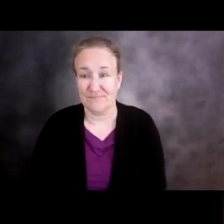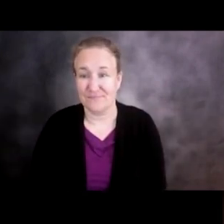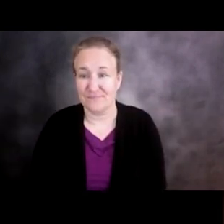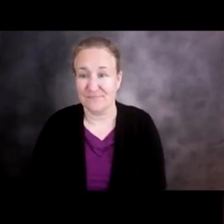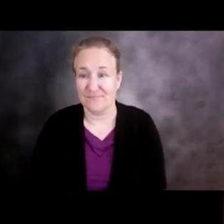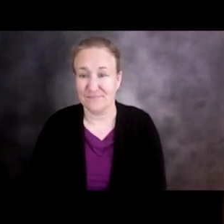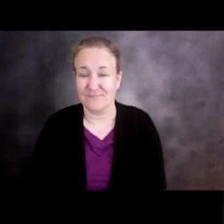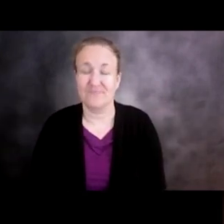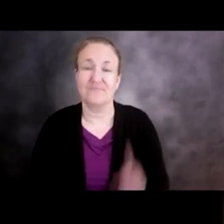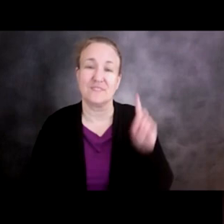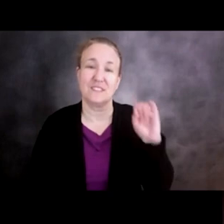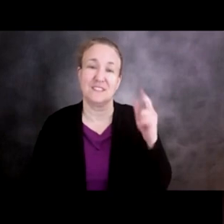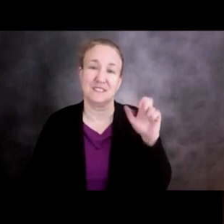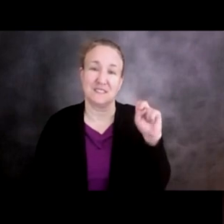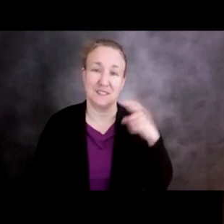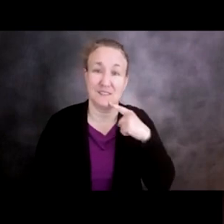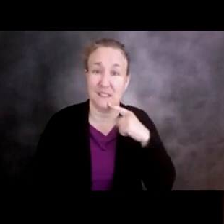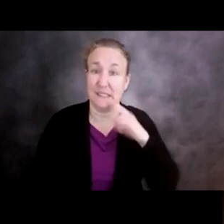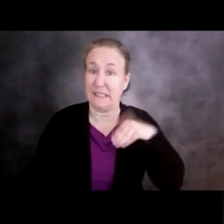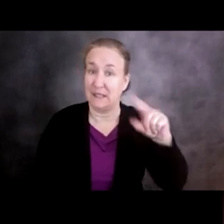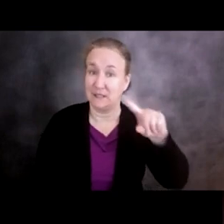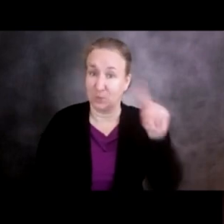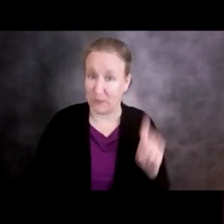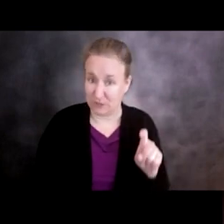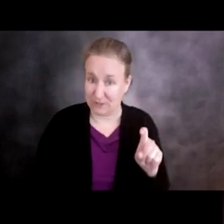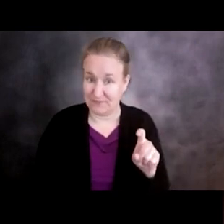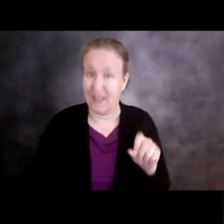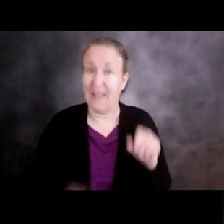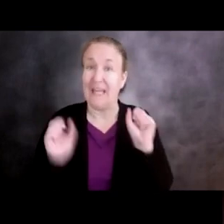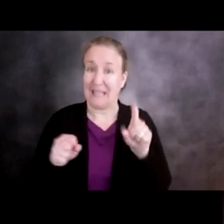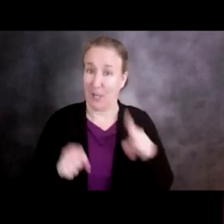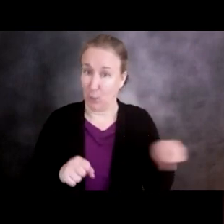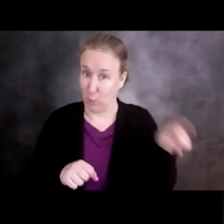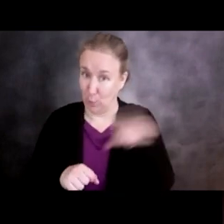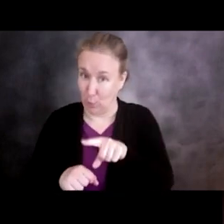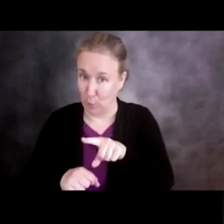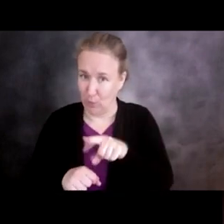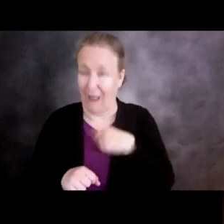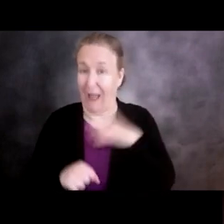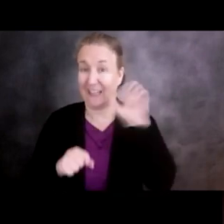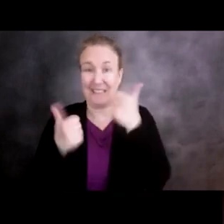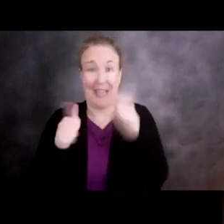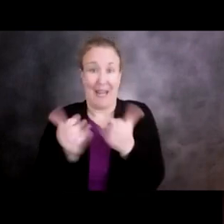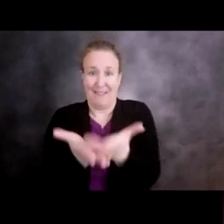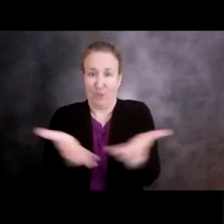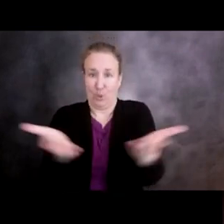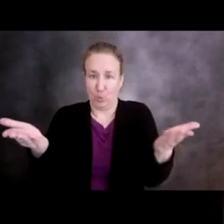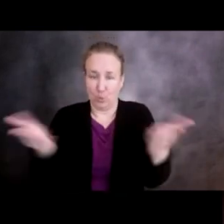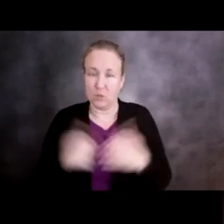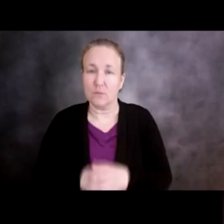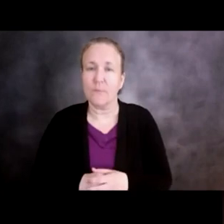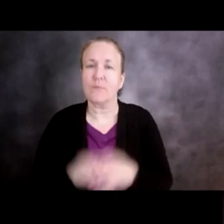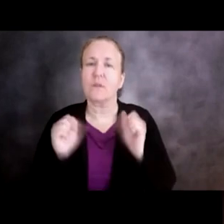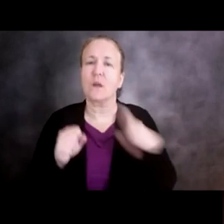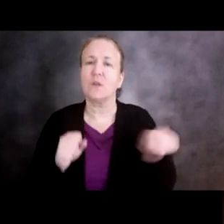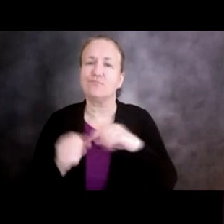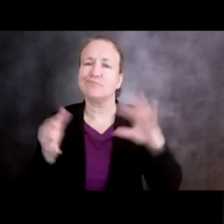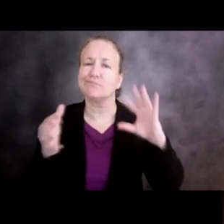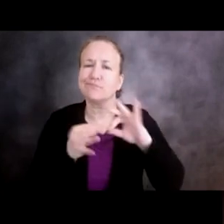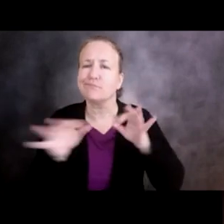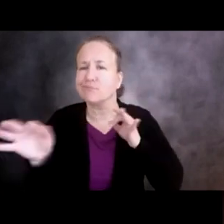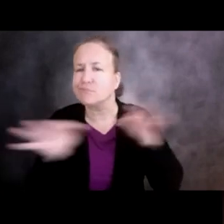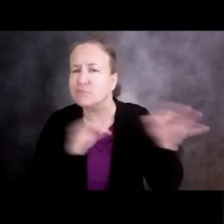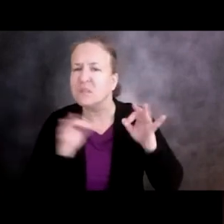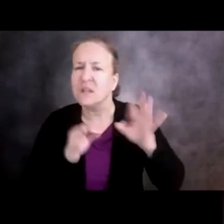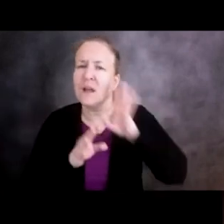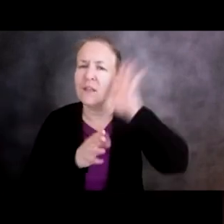So our next question is, and I'm guessing this could be anybody actually, can you talk a bit about the choreographic